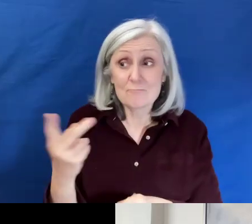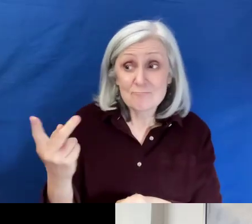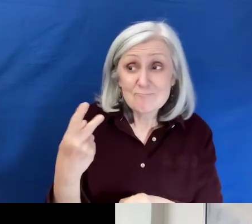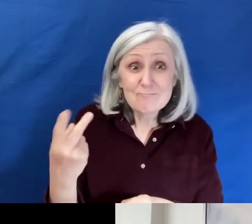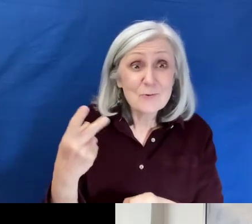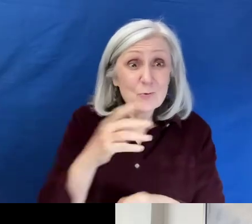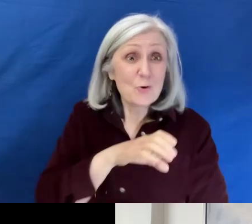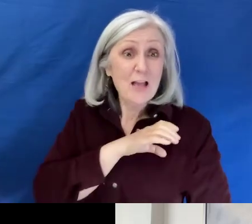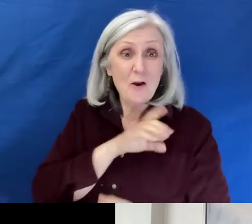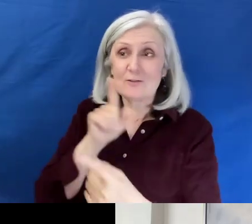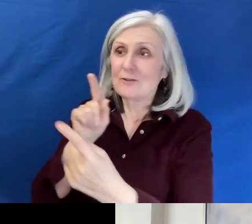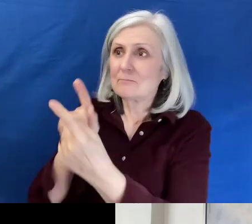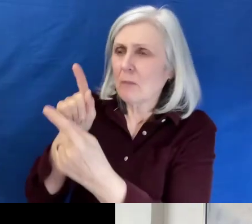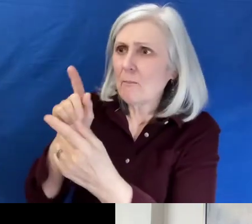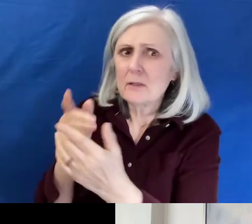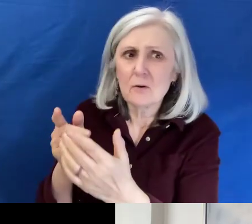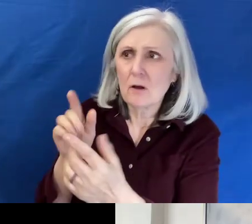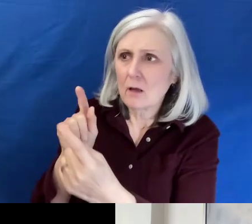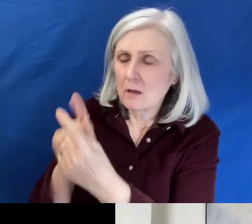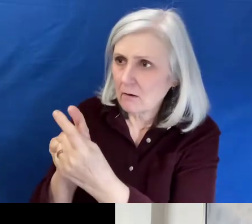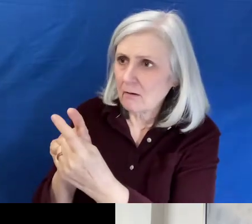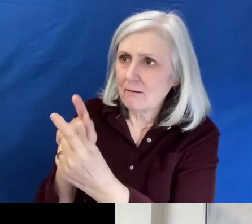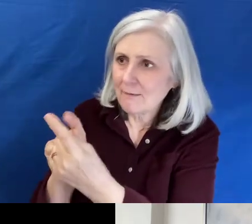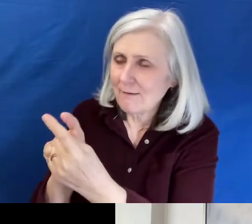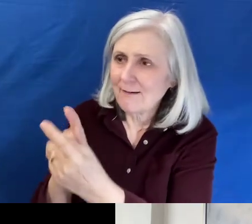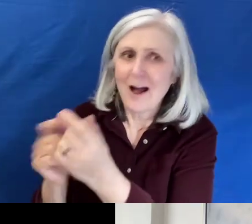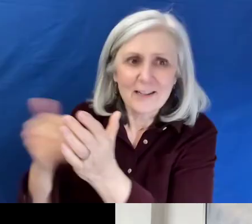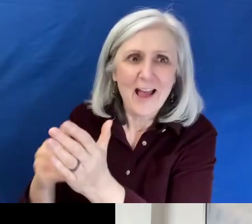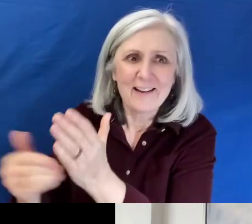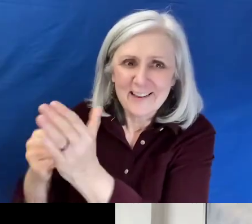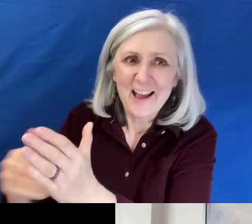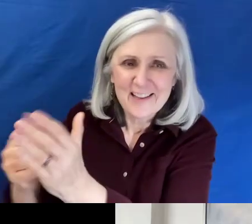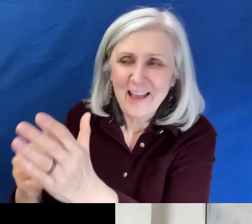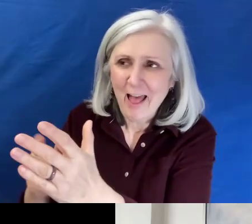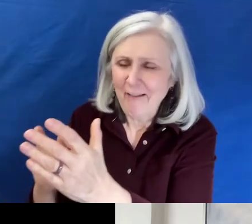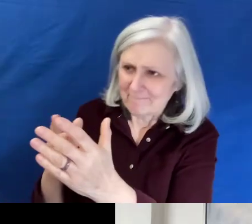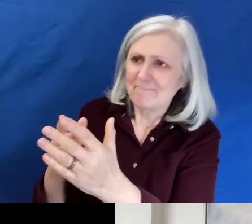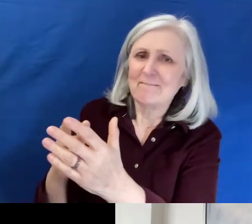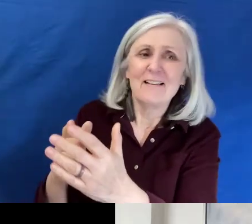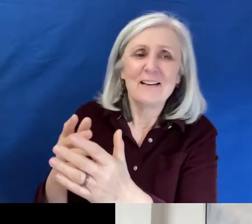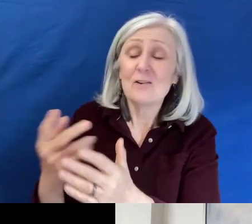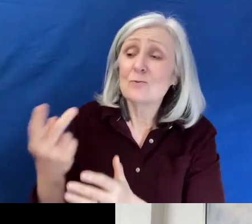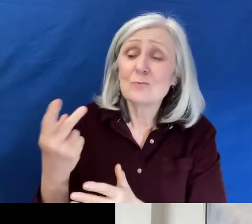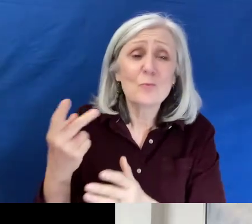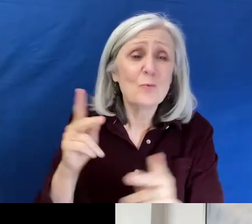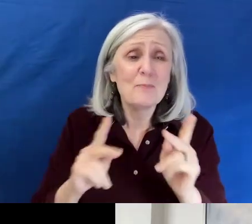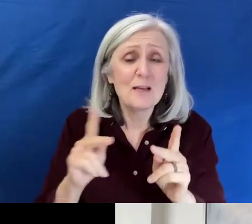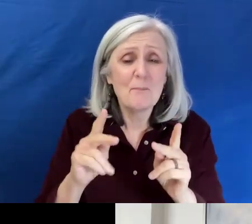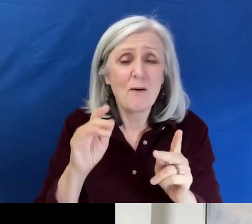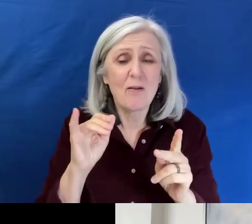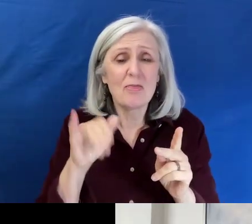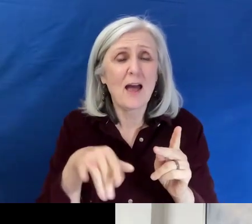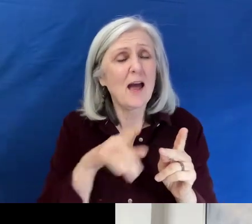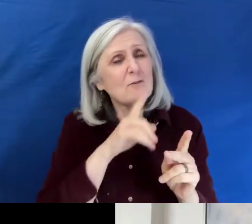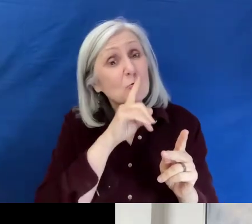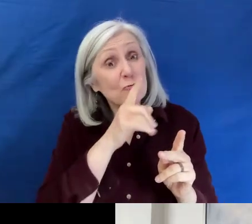run into each other and they keep running into each other and they keep running into each other. And they're two people that are really